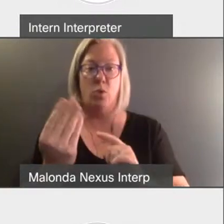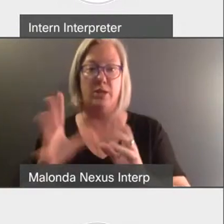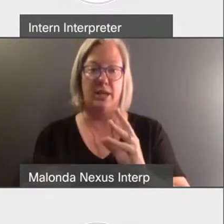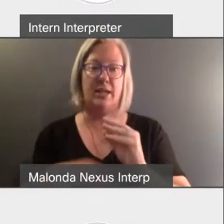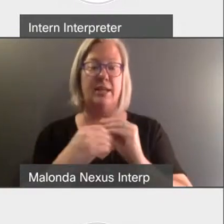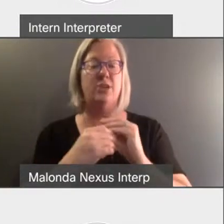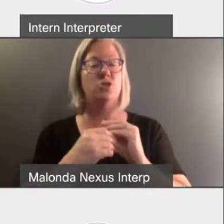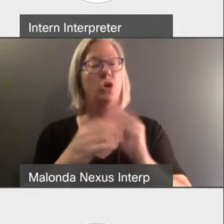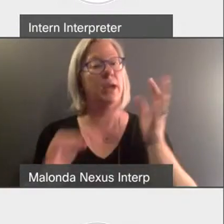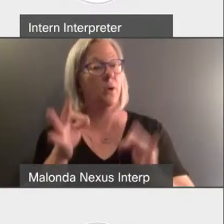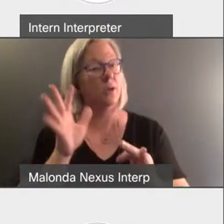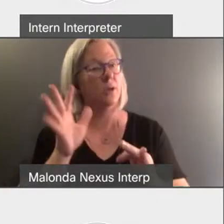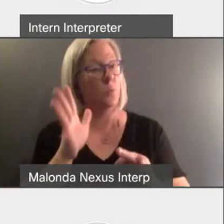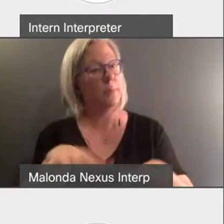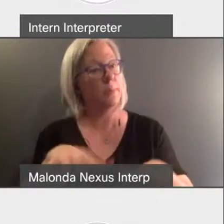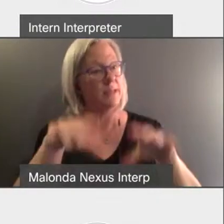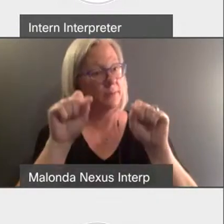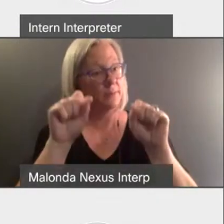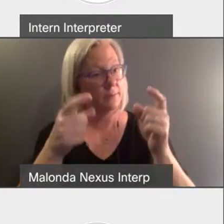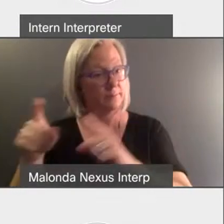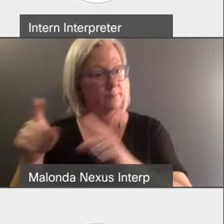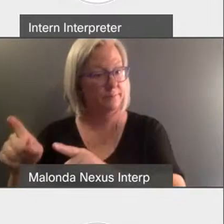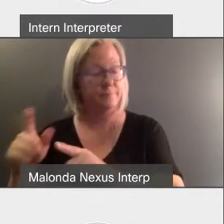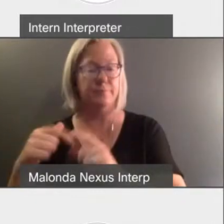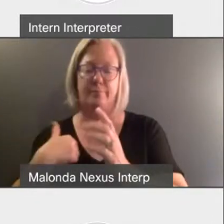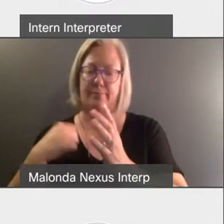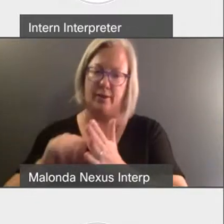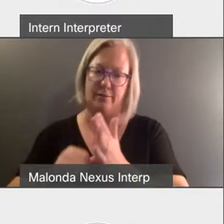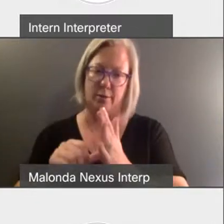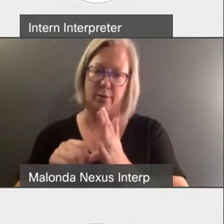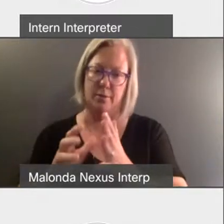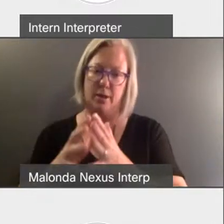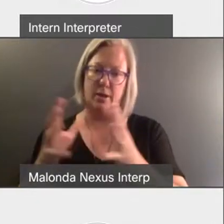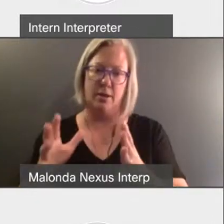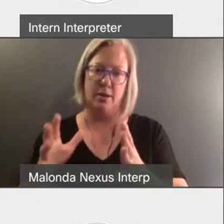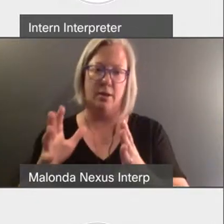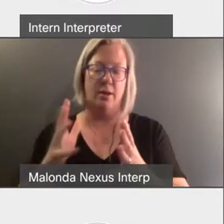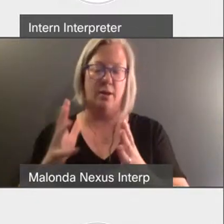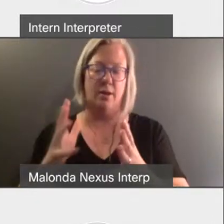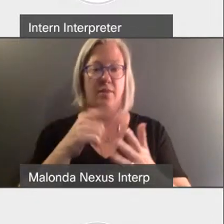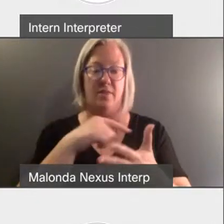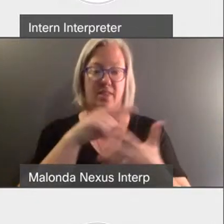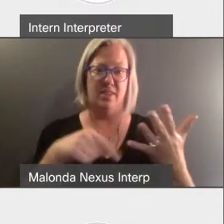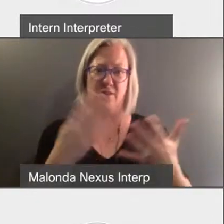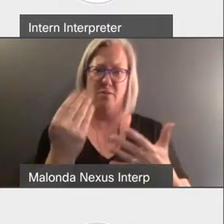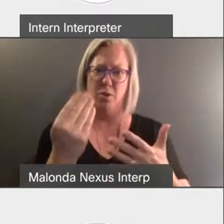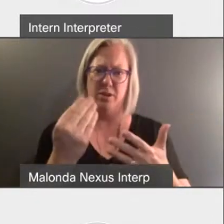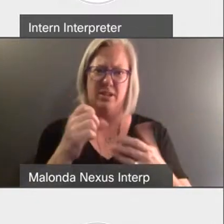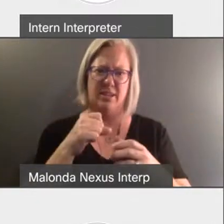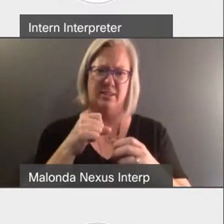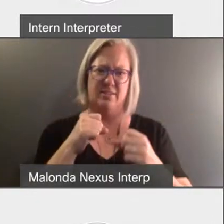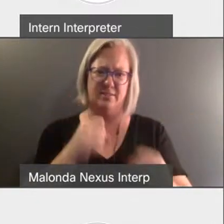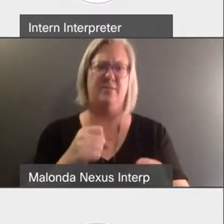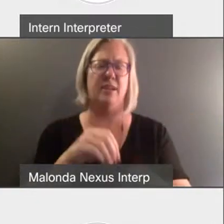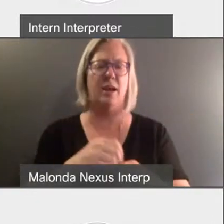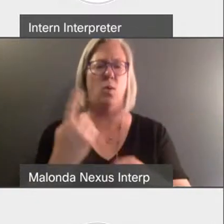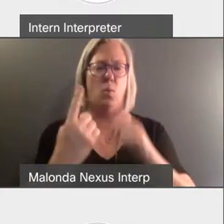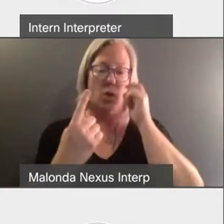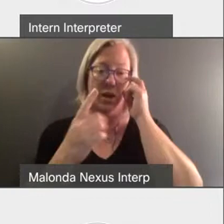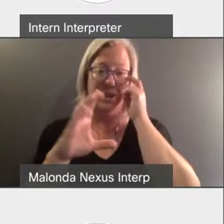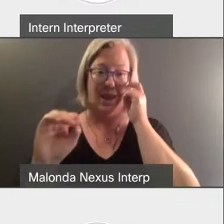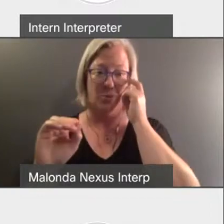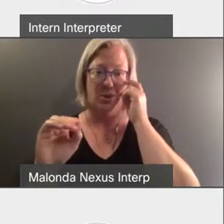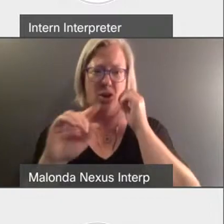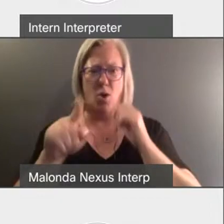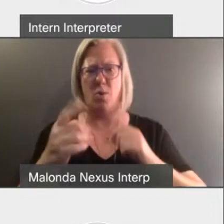taking place. I cannot stress enough that I was disappointed that all these 14s were crammed into one county, only